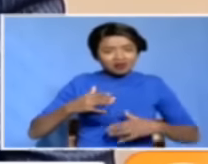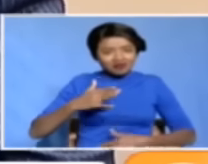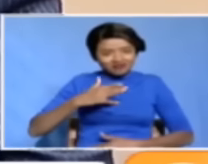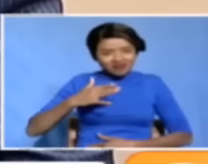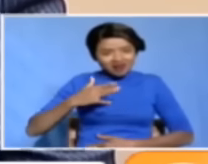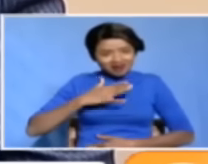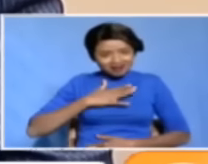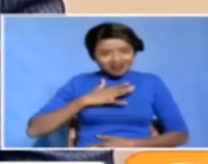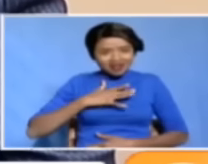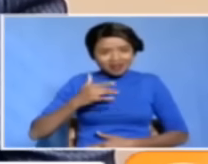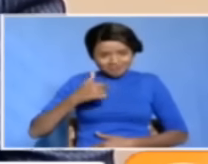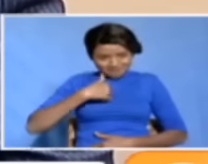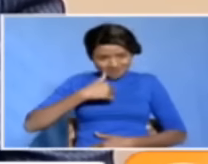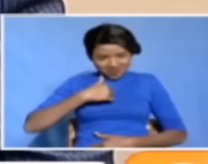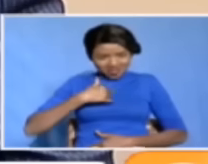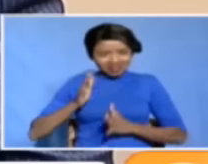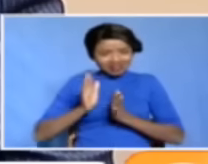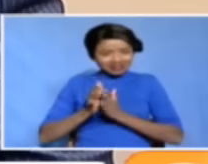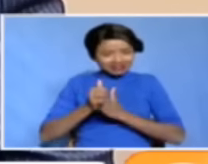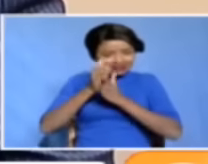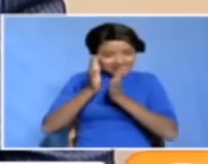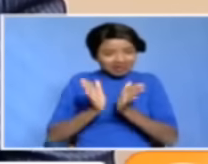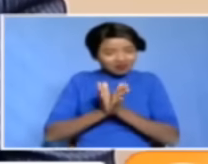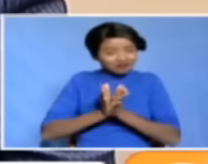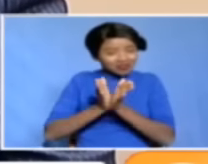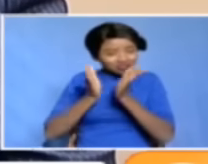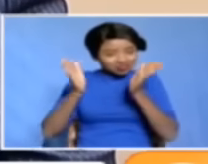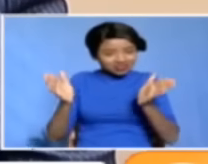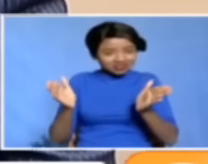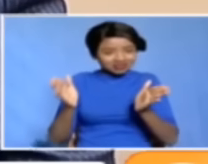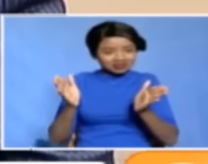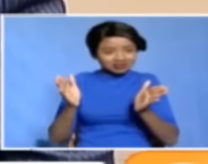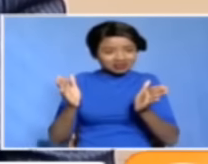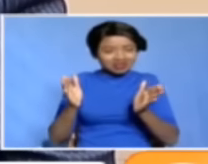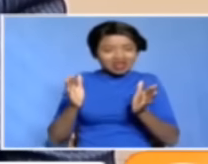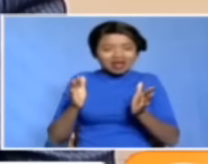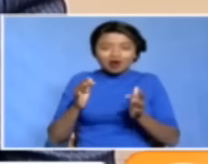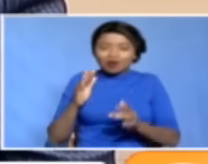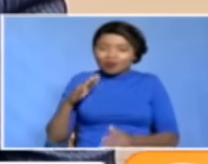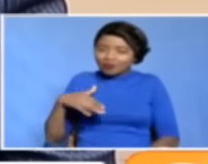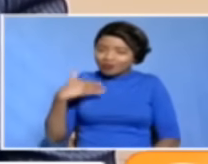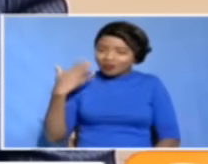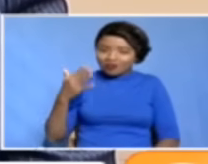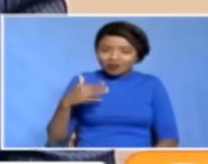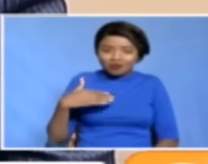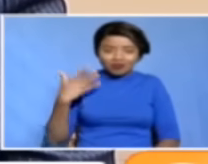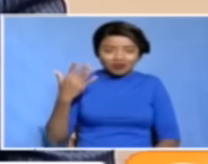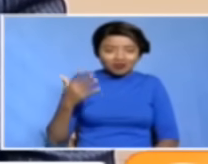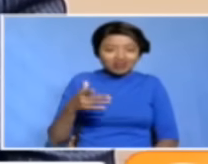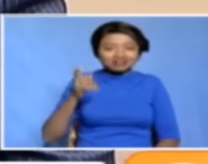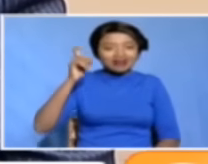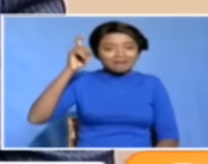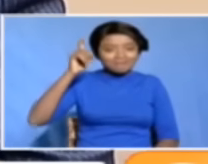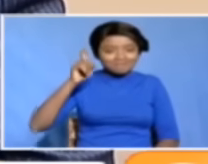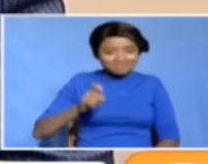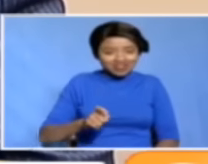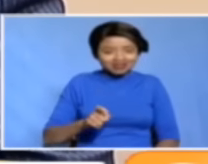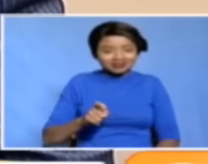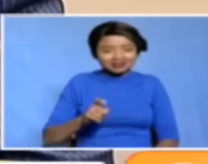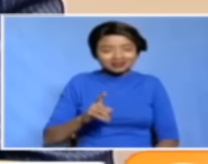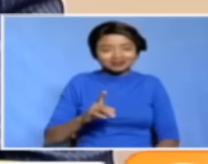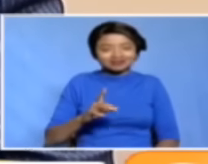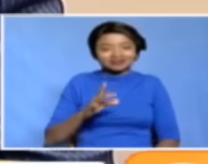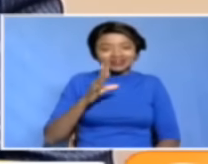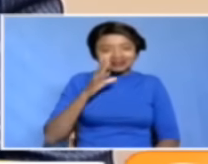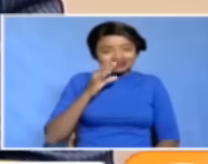leader of majority, either in the Senate or in the National Assembly, at all times, we must speak with a voice